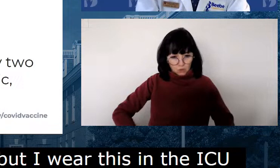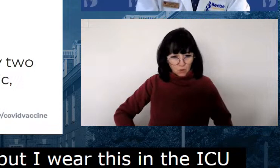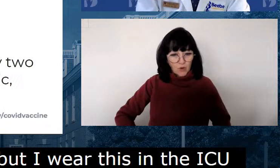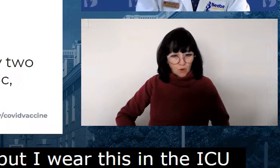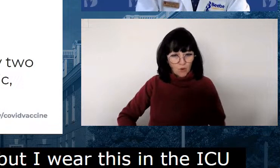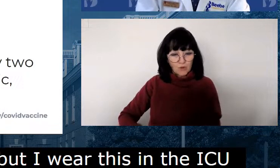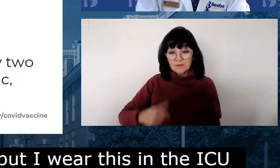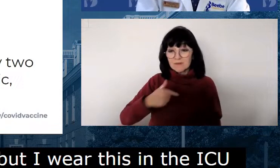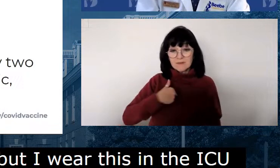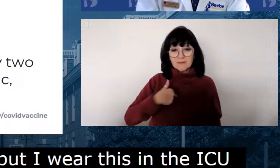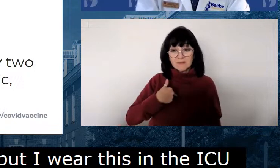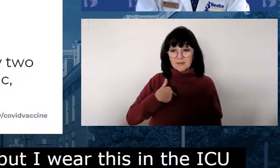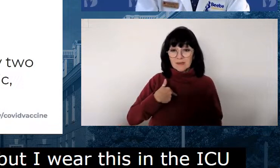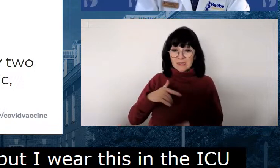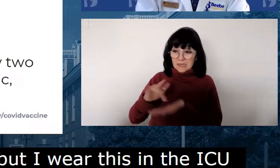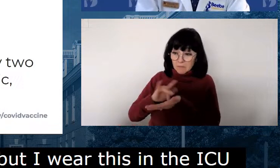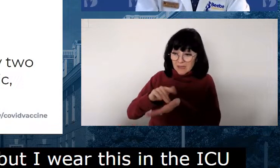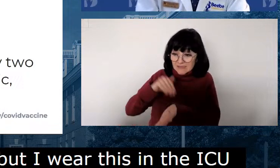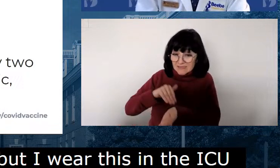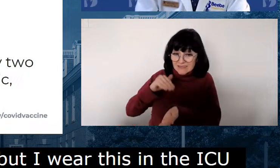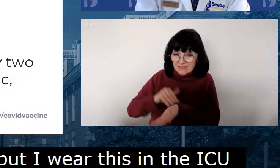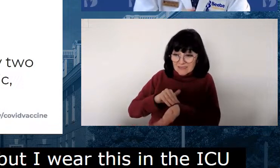in the ICU,